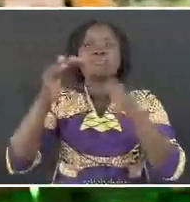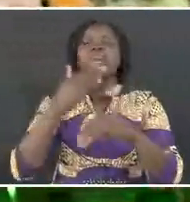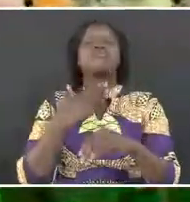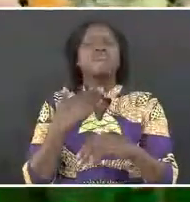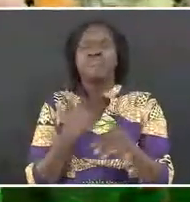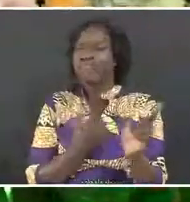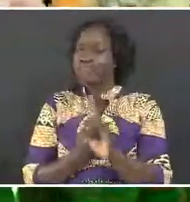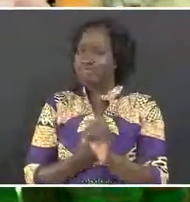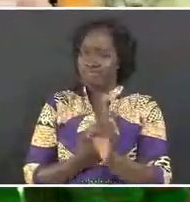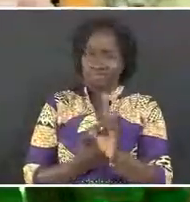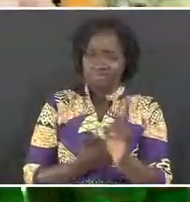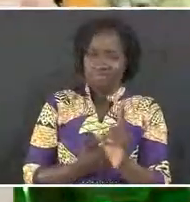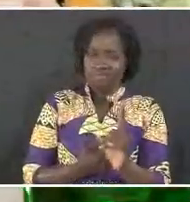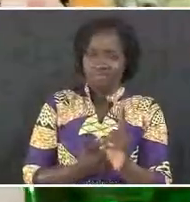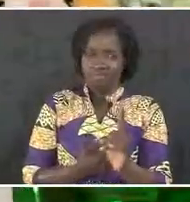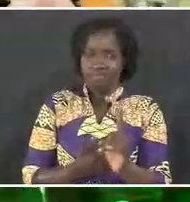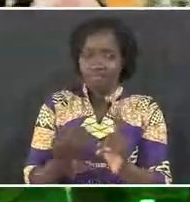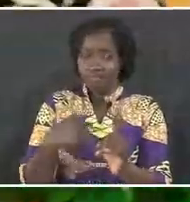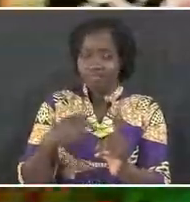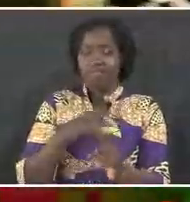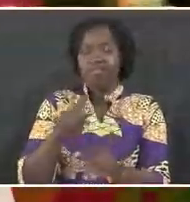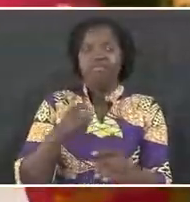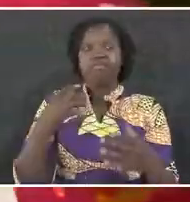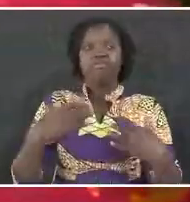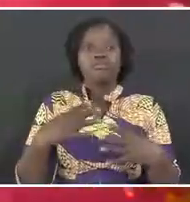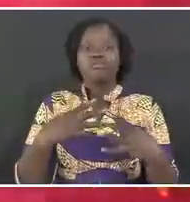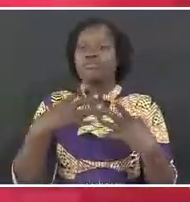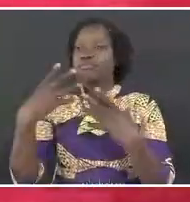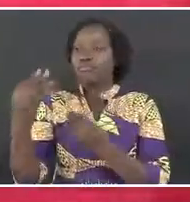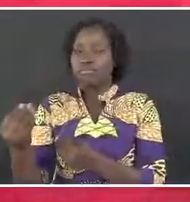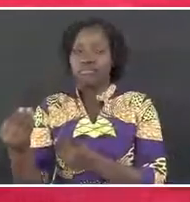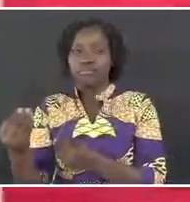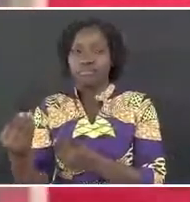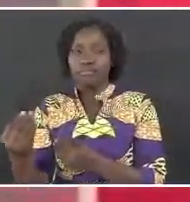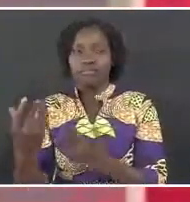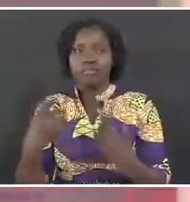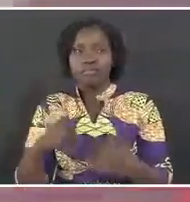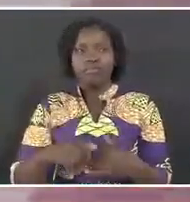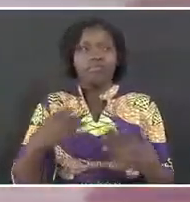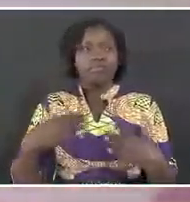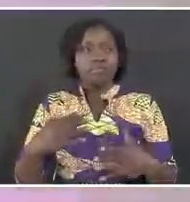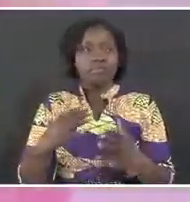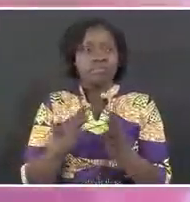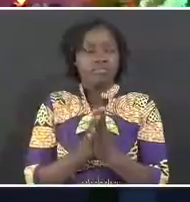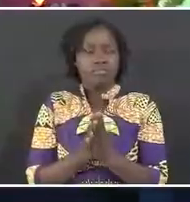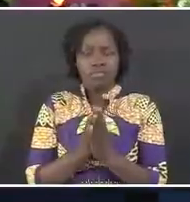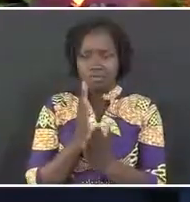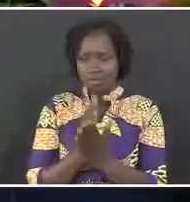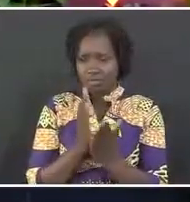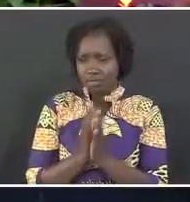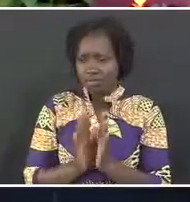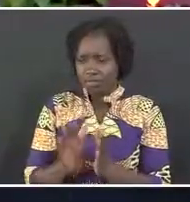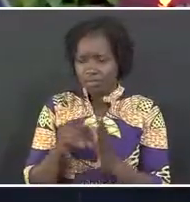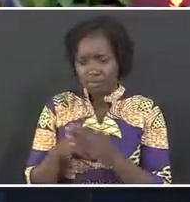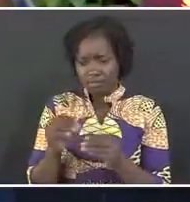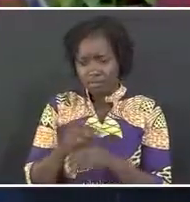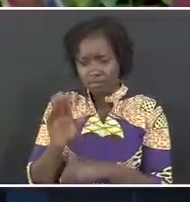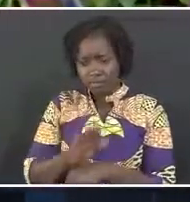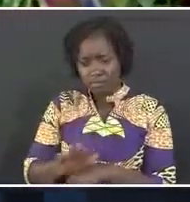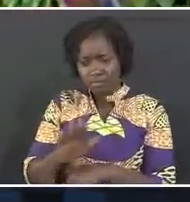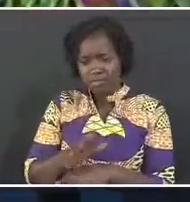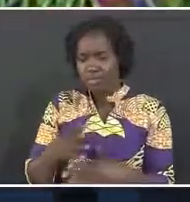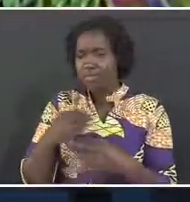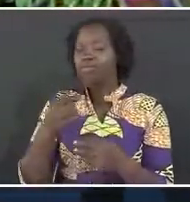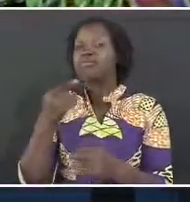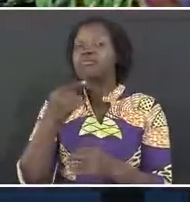demands. We need people to go. We need people to literally leave their comfort zones and go